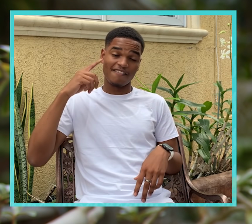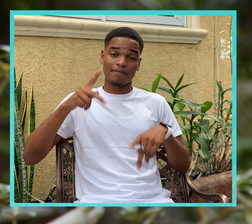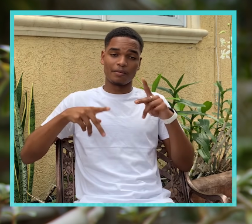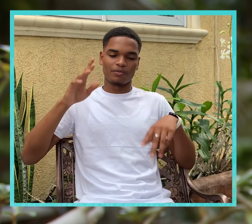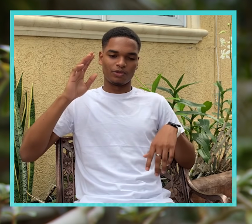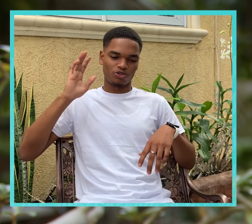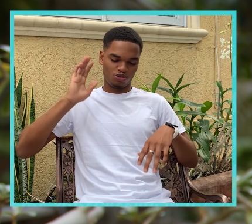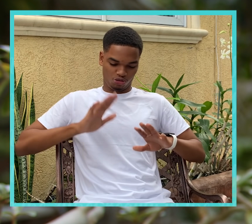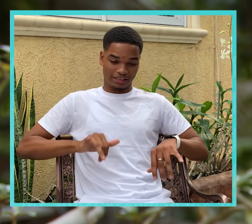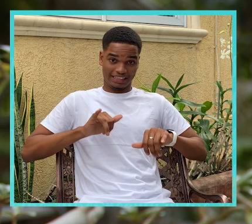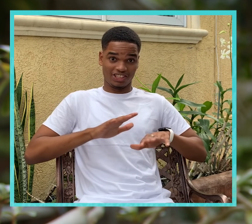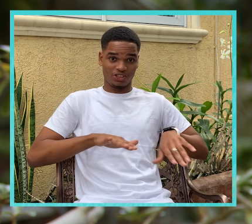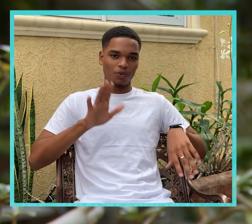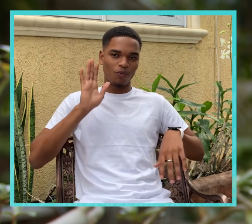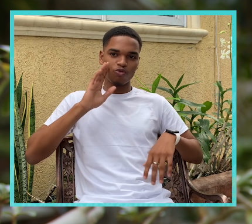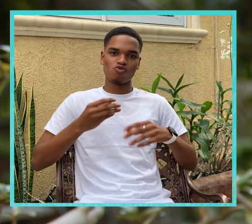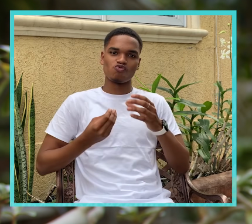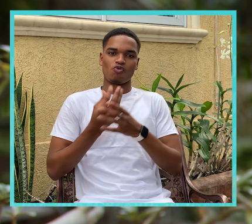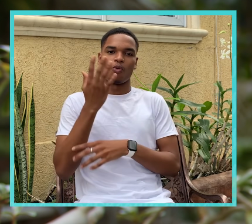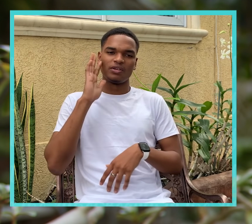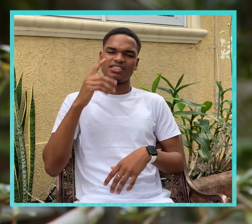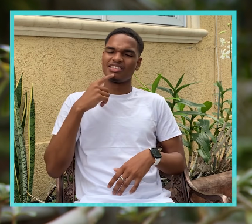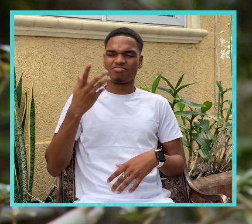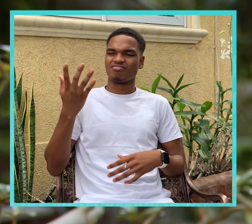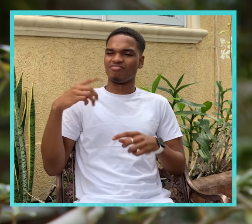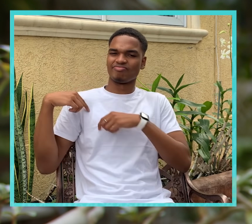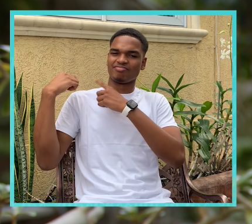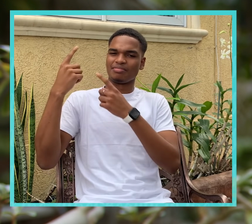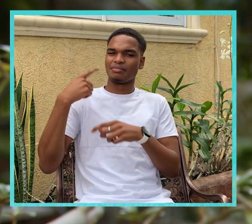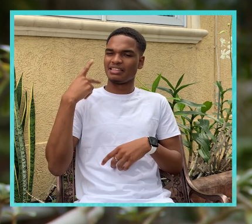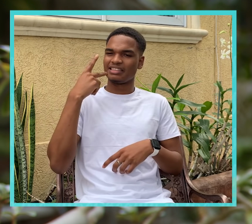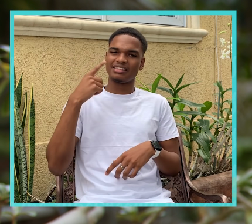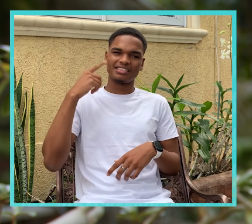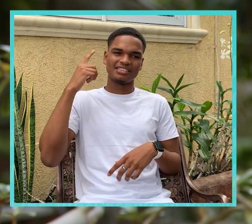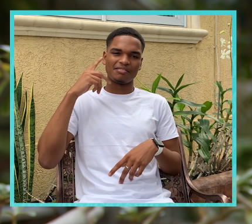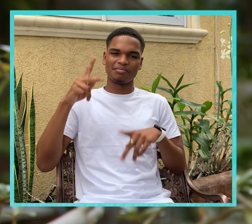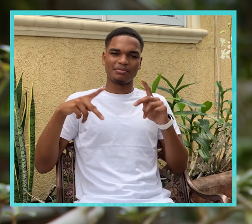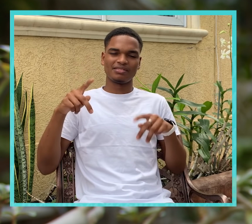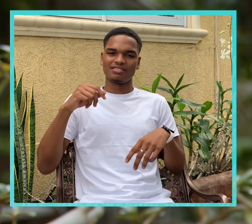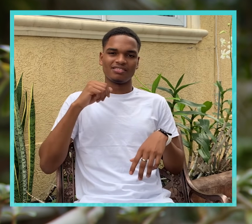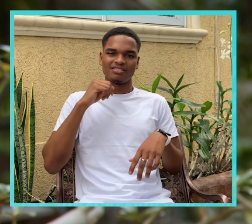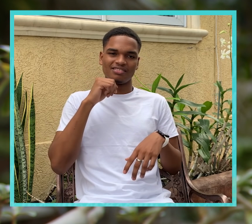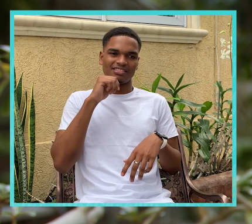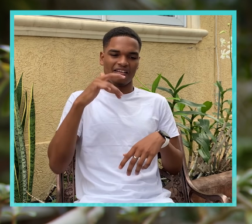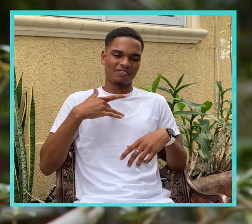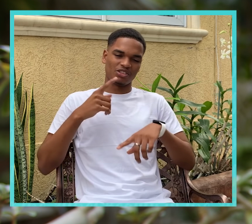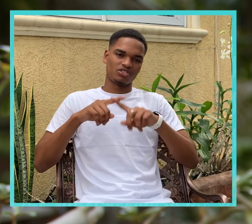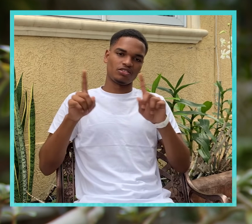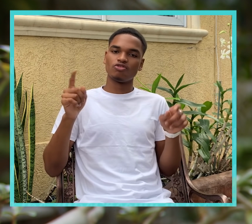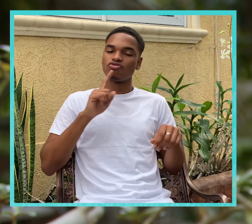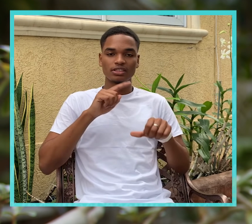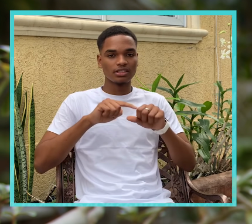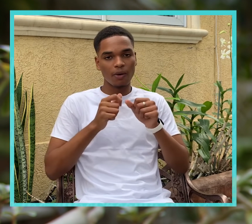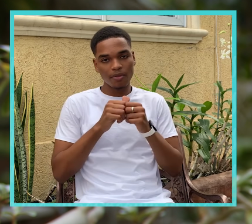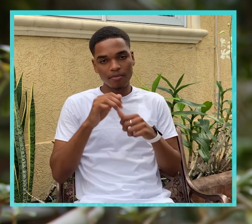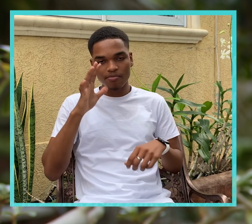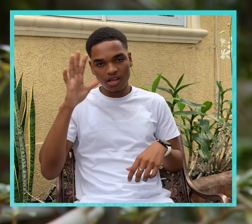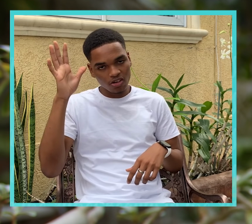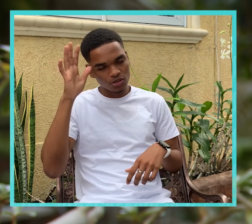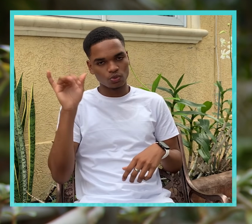thing. Right. A long time you see deaf people, nothing or nothing, nothing or nothing new. That's right. So it starts with your parents and